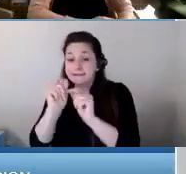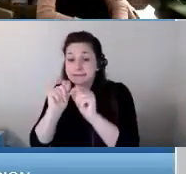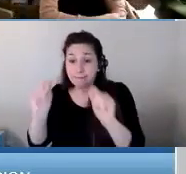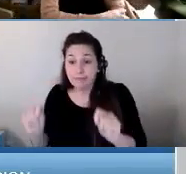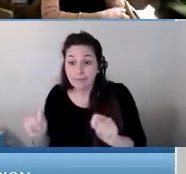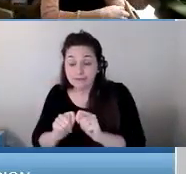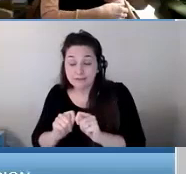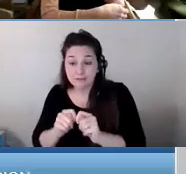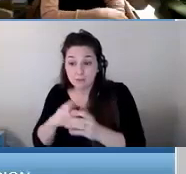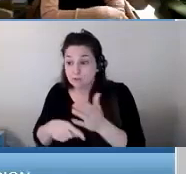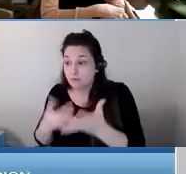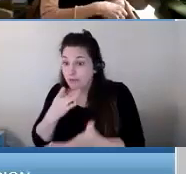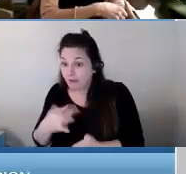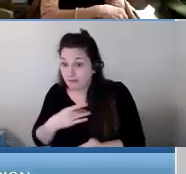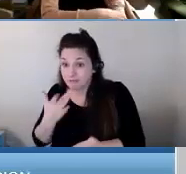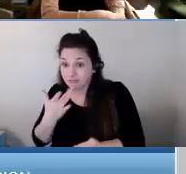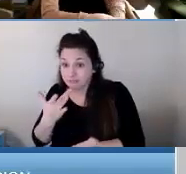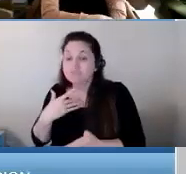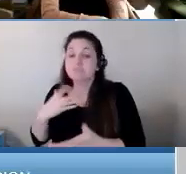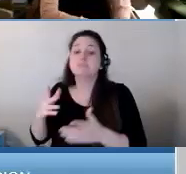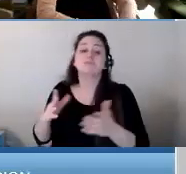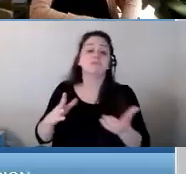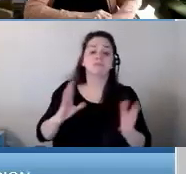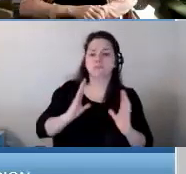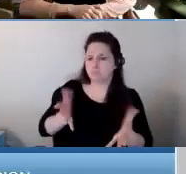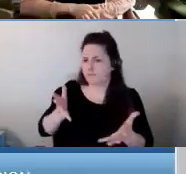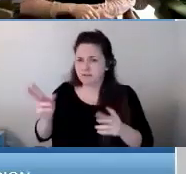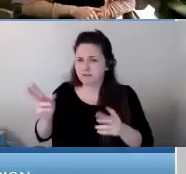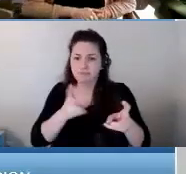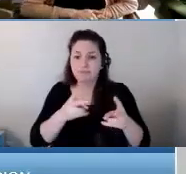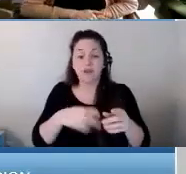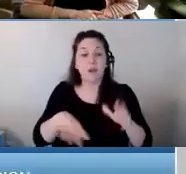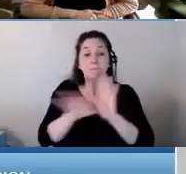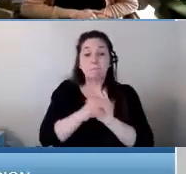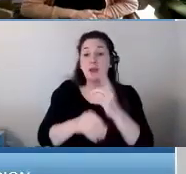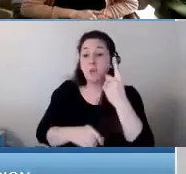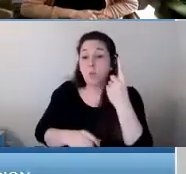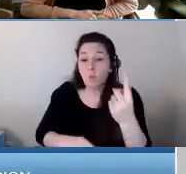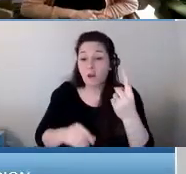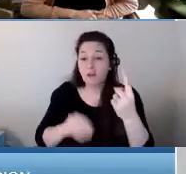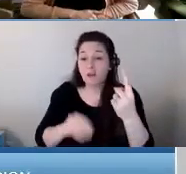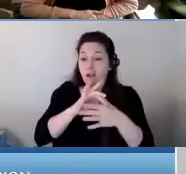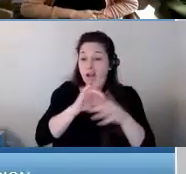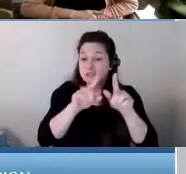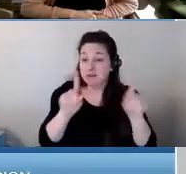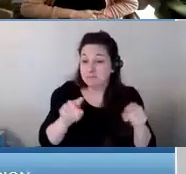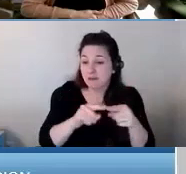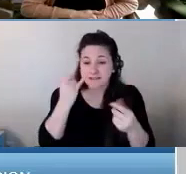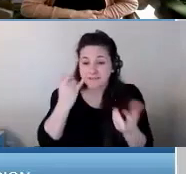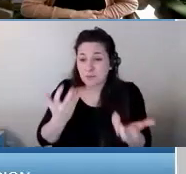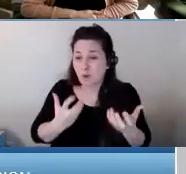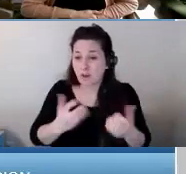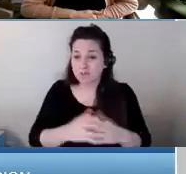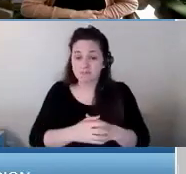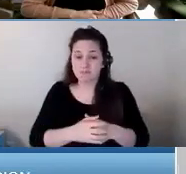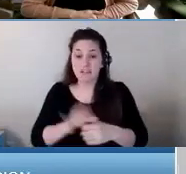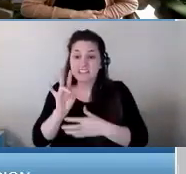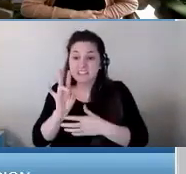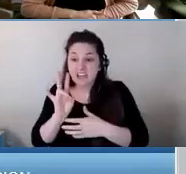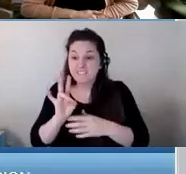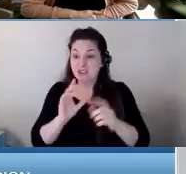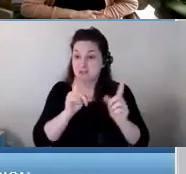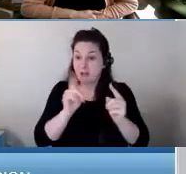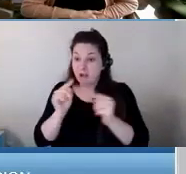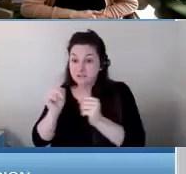1 content box template if you like, choose one with 7 content boxes and a slideshow, transfer your content.